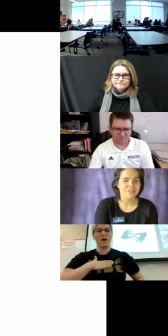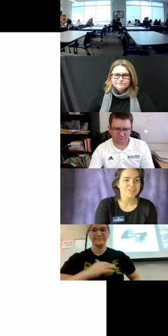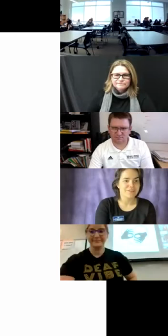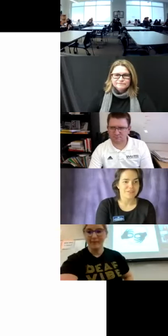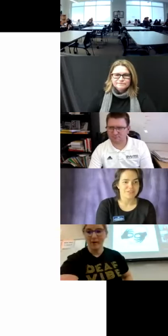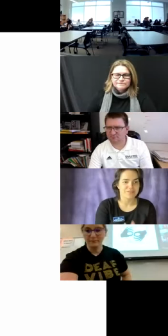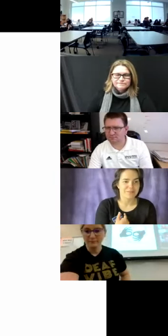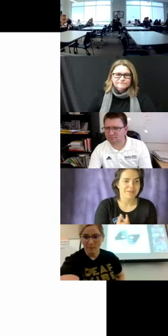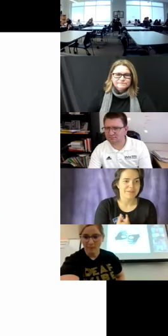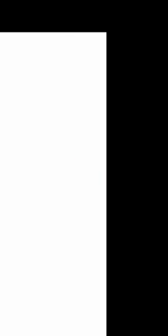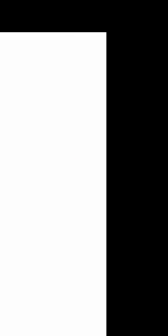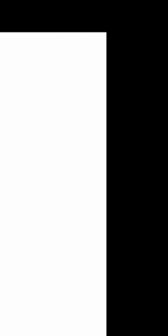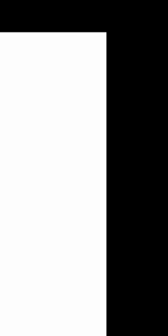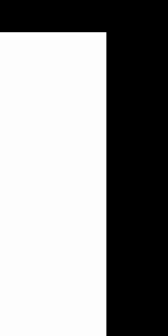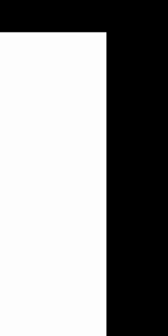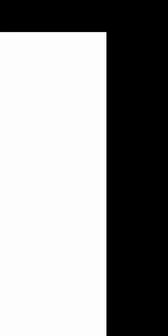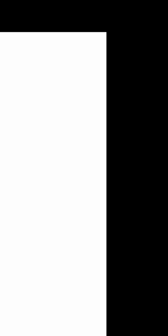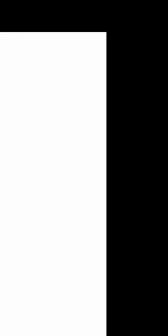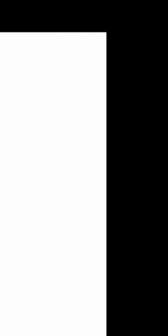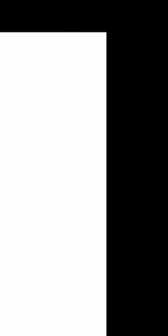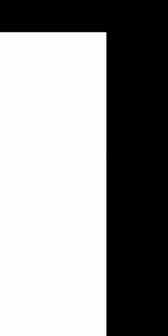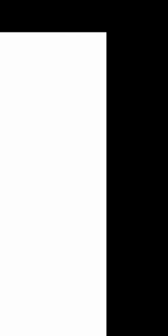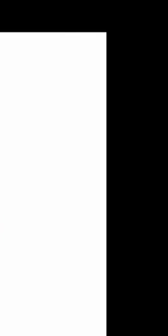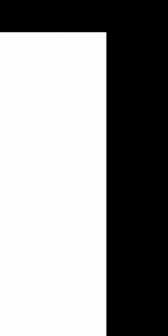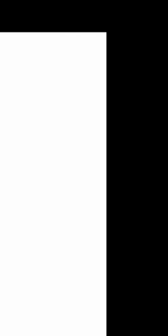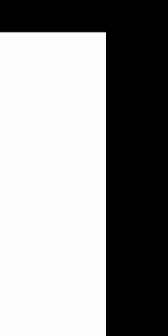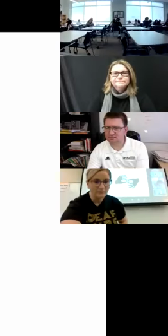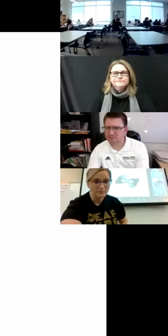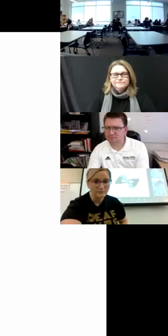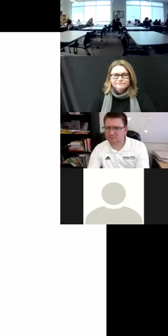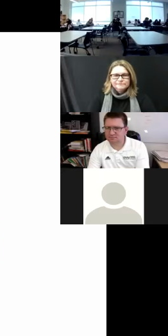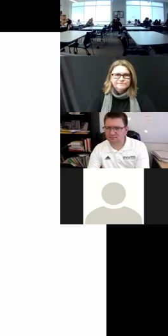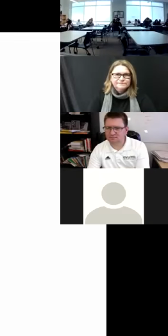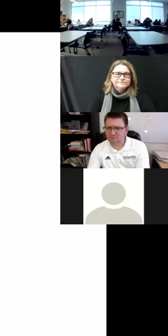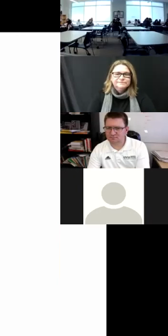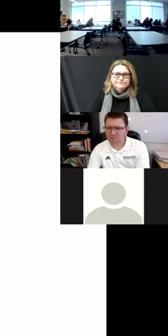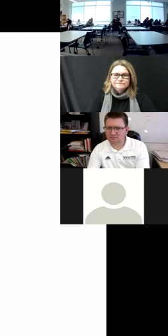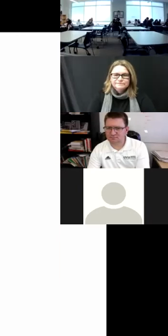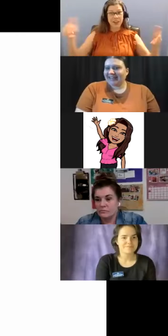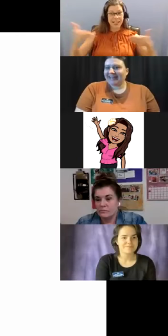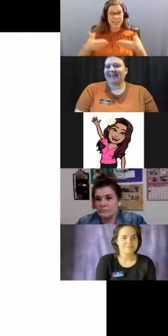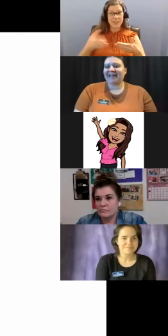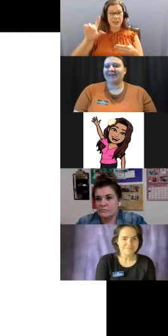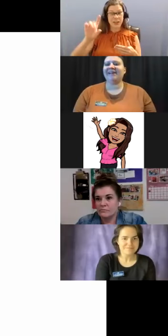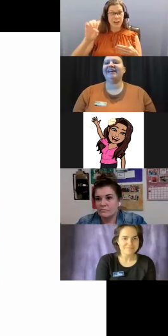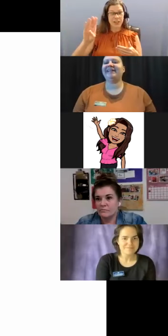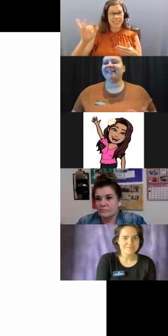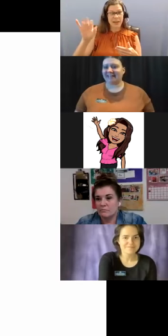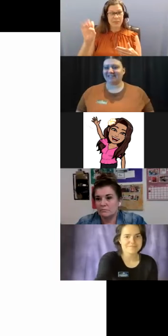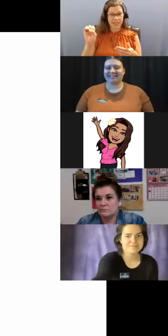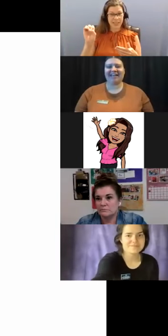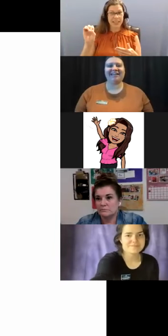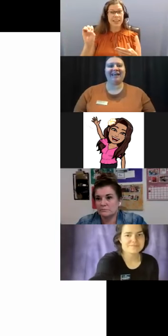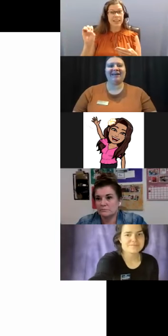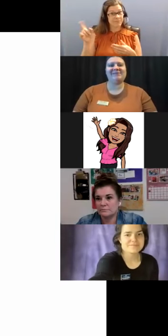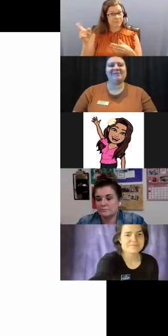Yeah, it looks good. It looks good for me. Okay, awesome. All right, well, thank you for the introduction, Debbie. Like